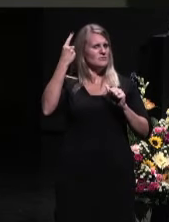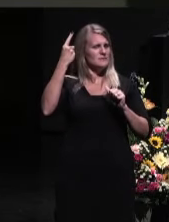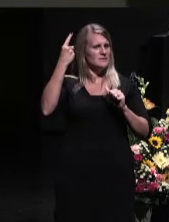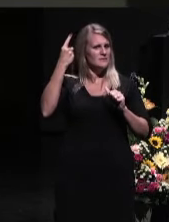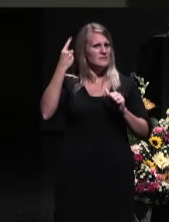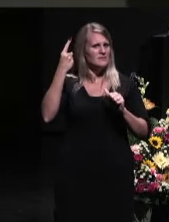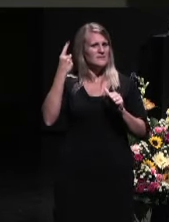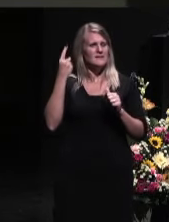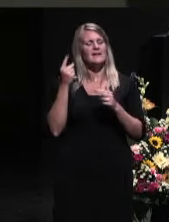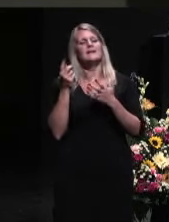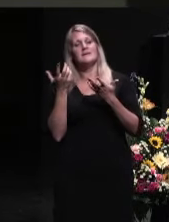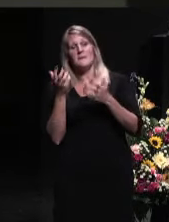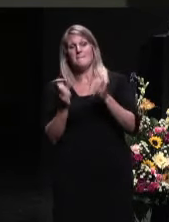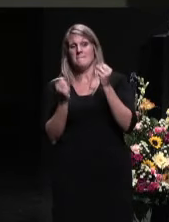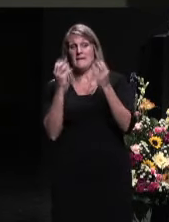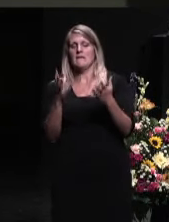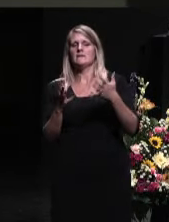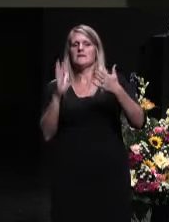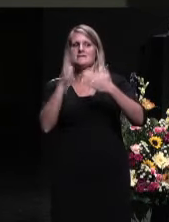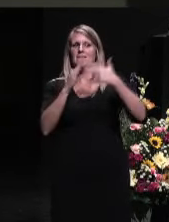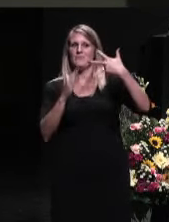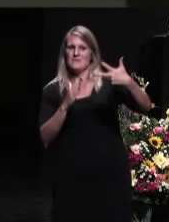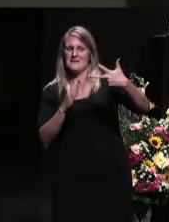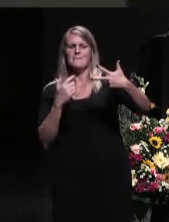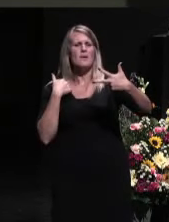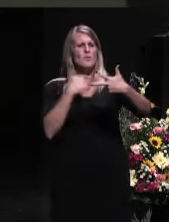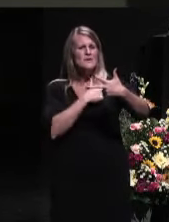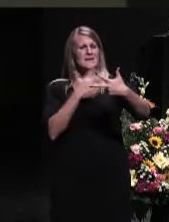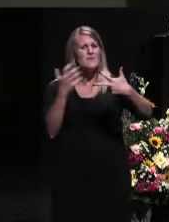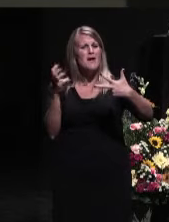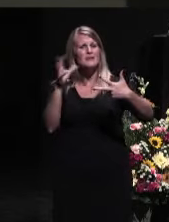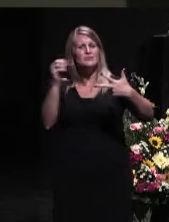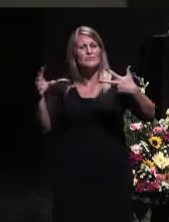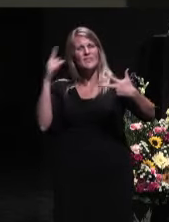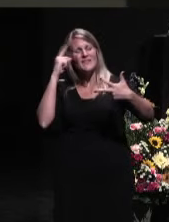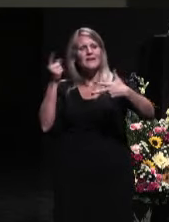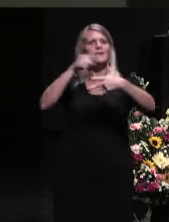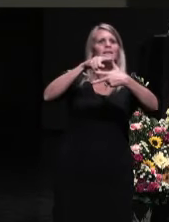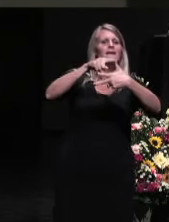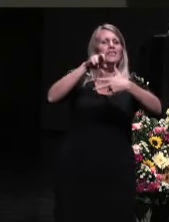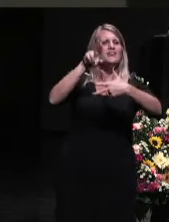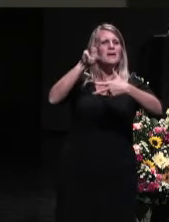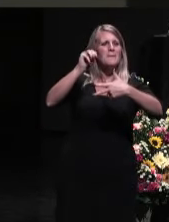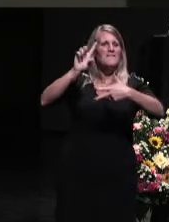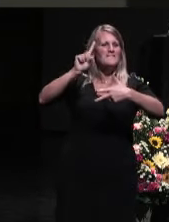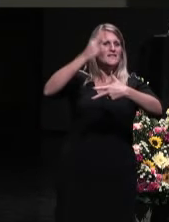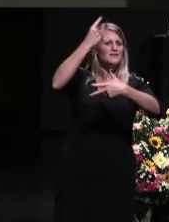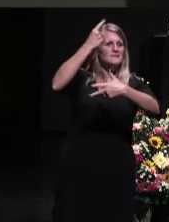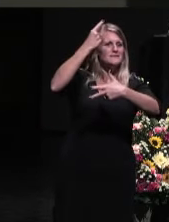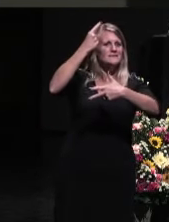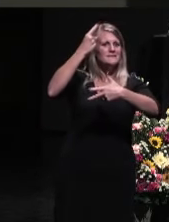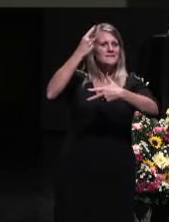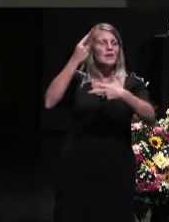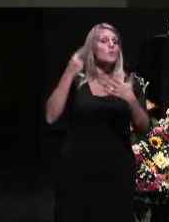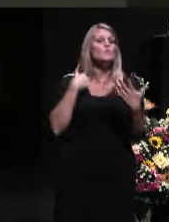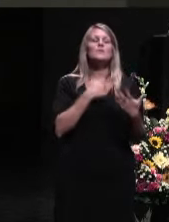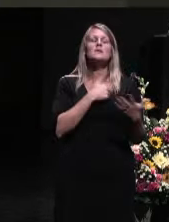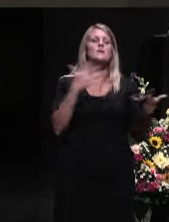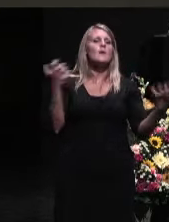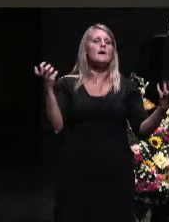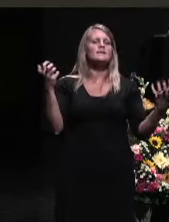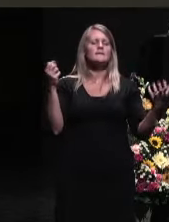us in their top 3. We want to be the top choice, and we want to be in a situation where we have so many students, we don't know what to do